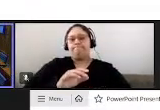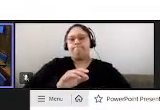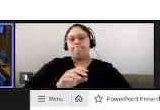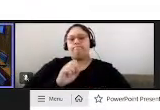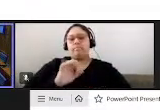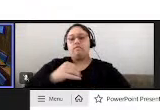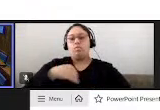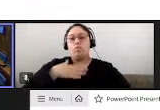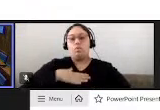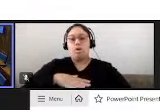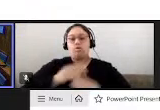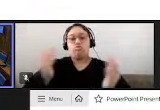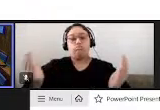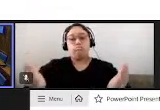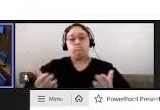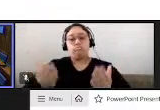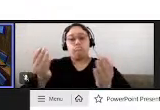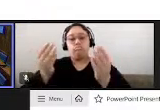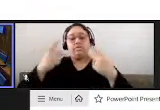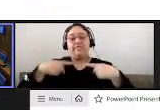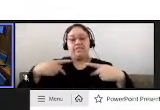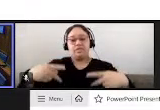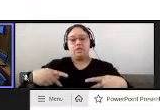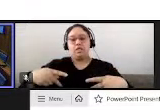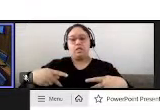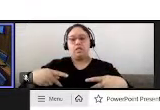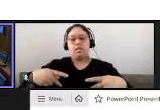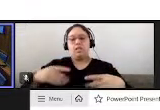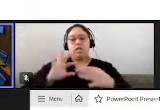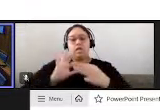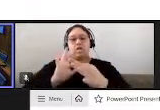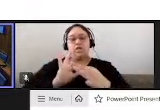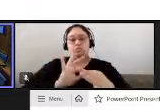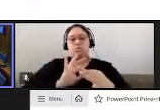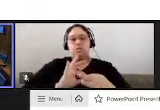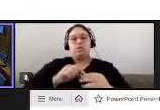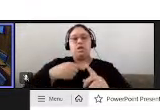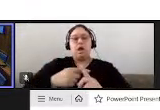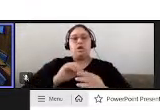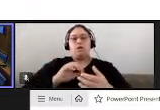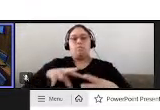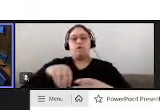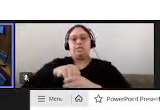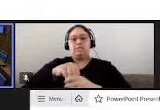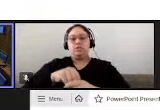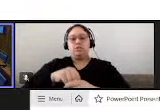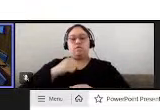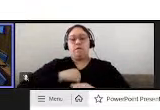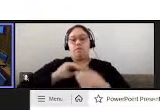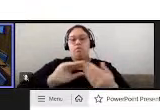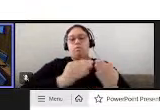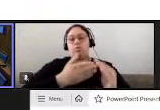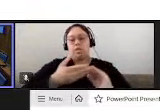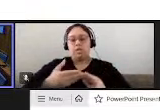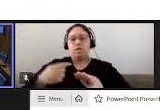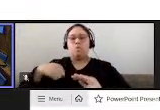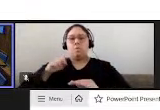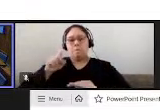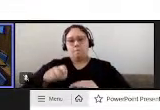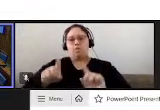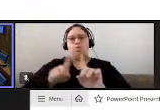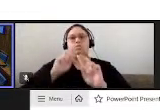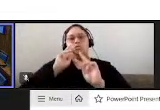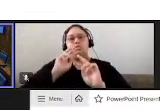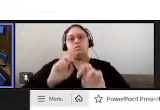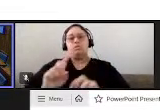if we want to encourage physical engagement and participation of our communities, we must also